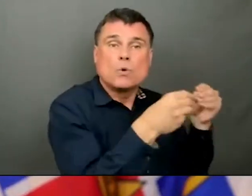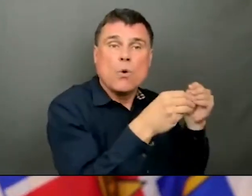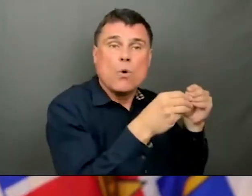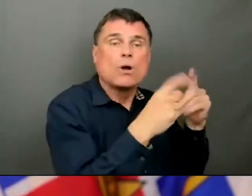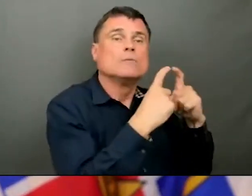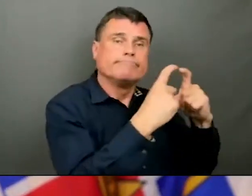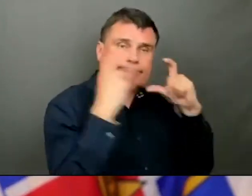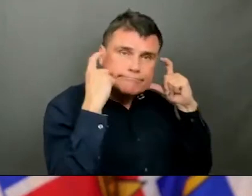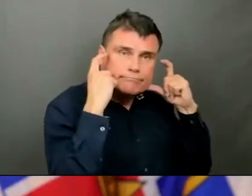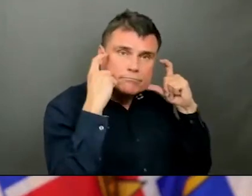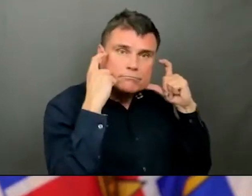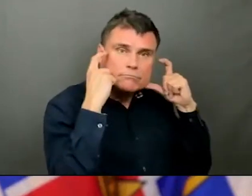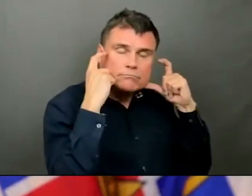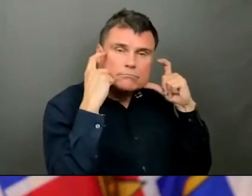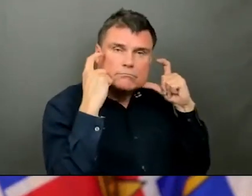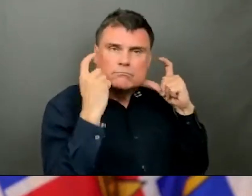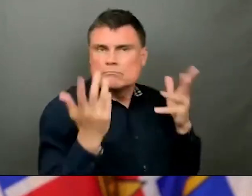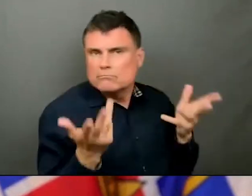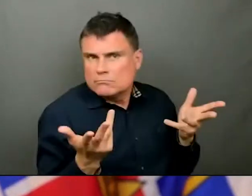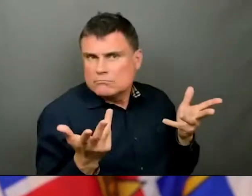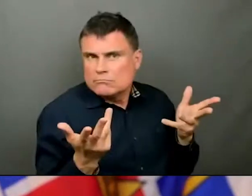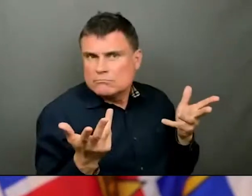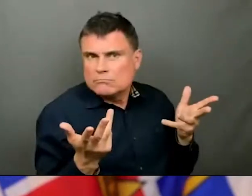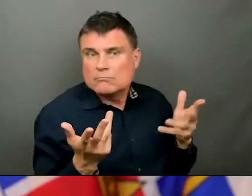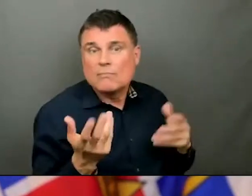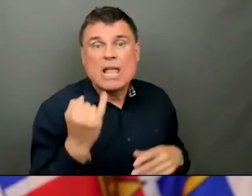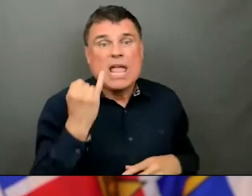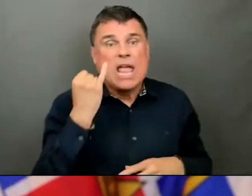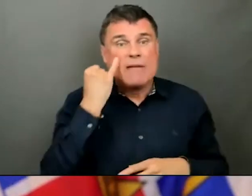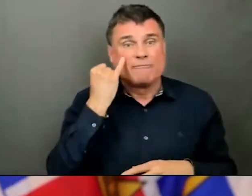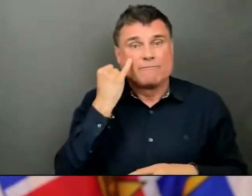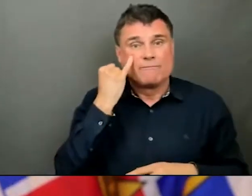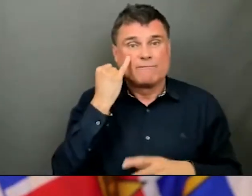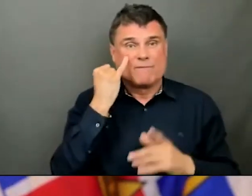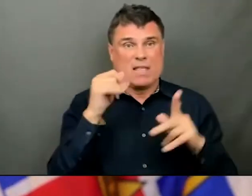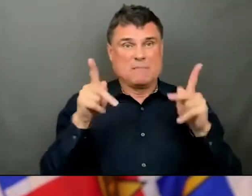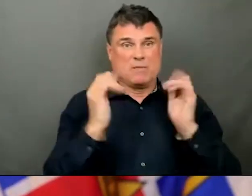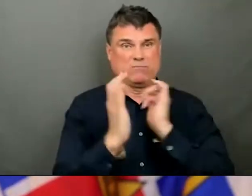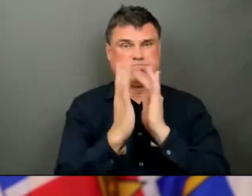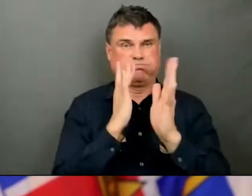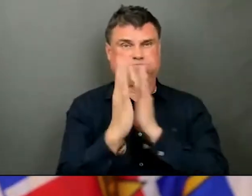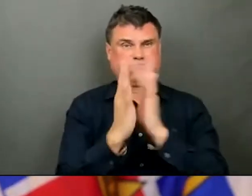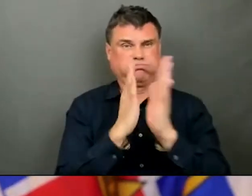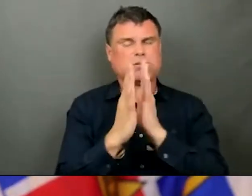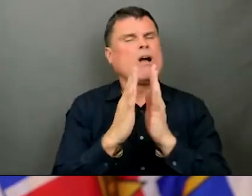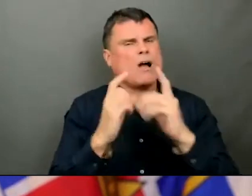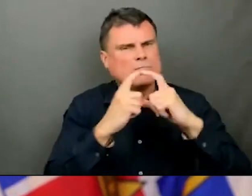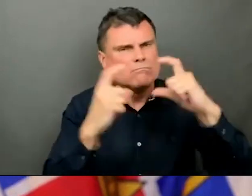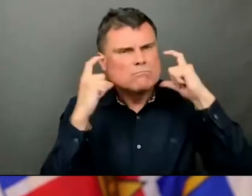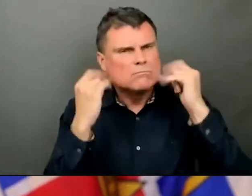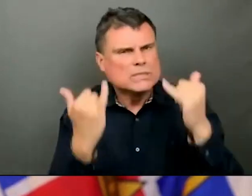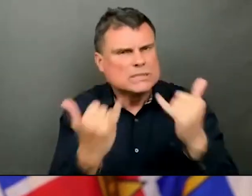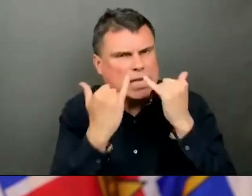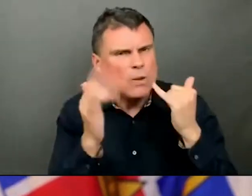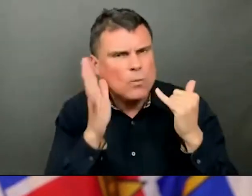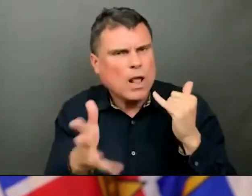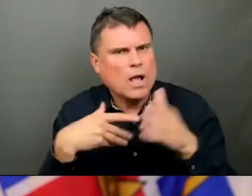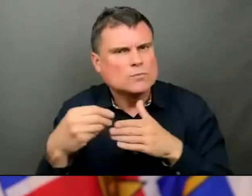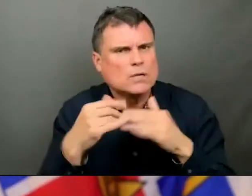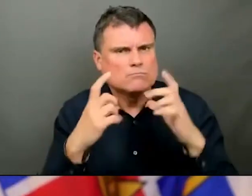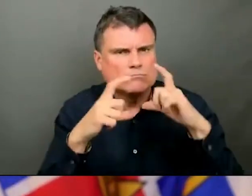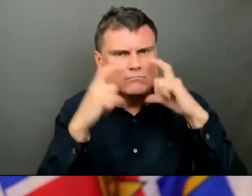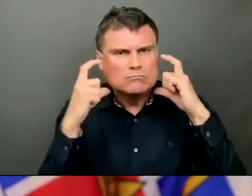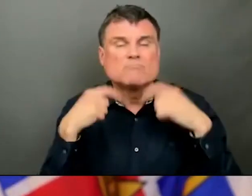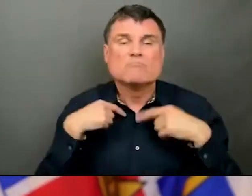sidewalk, then it's just as easy to wear it as not. But I agree with him. I think the risks outside are so much